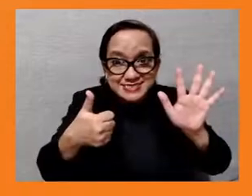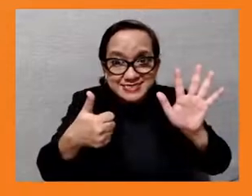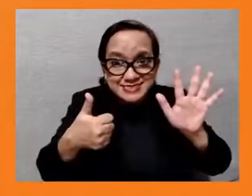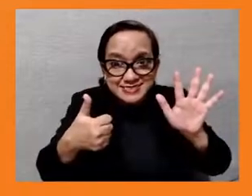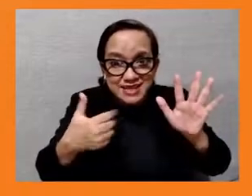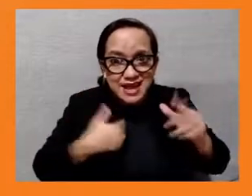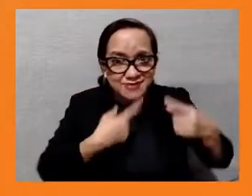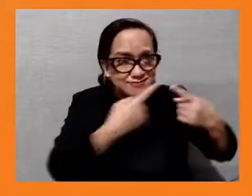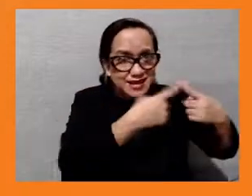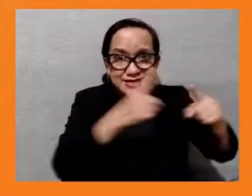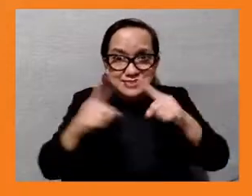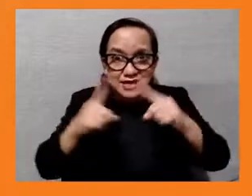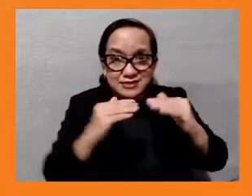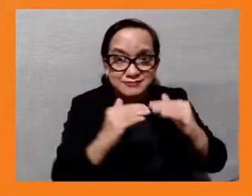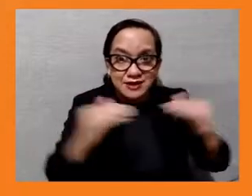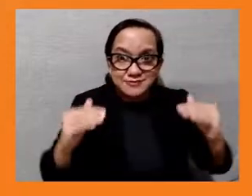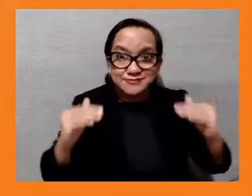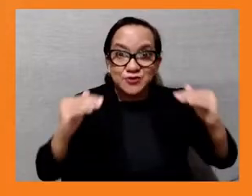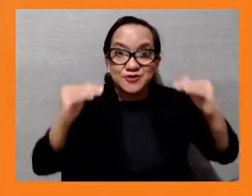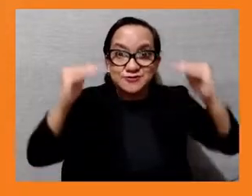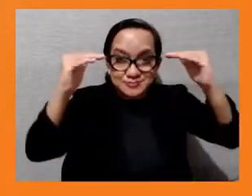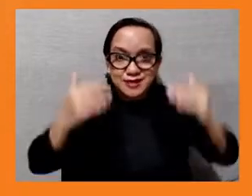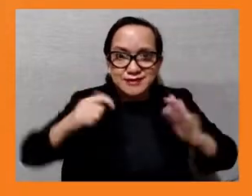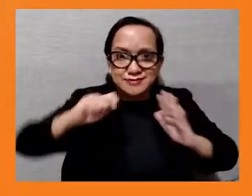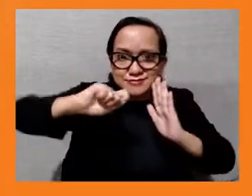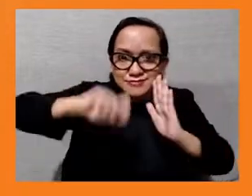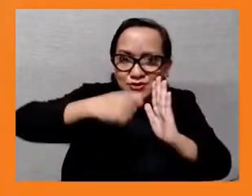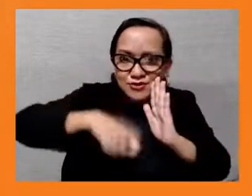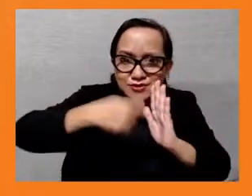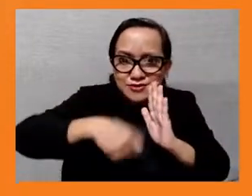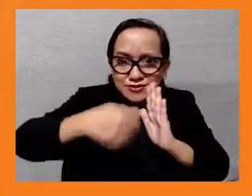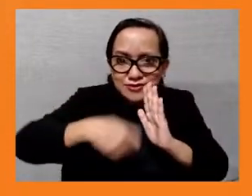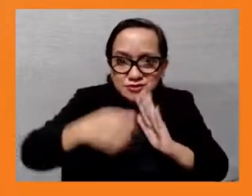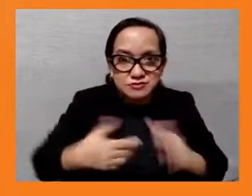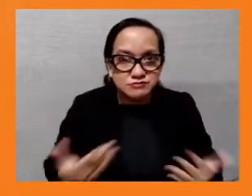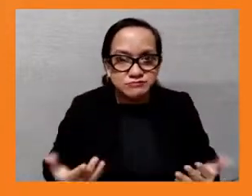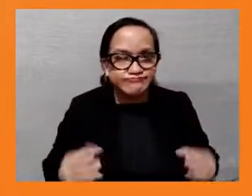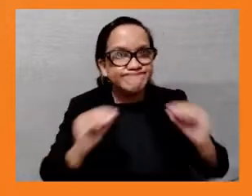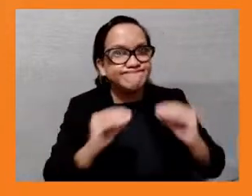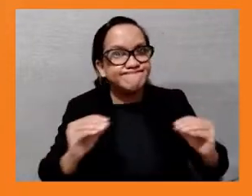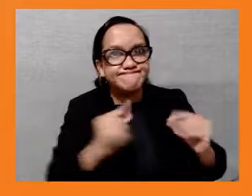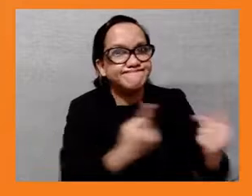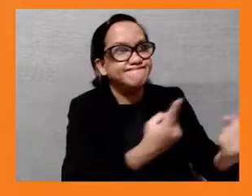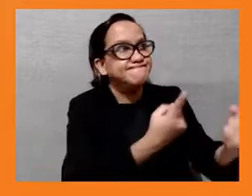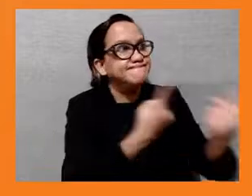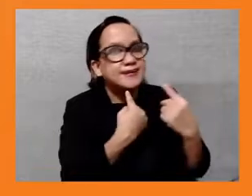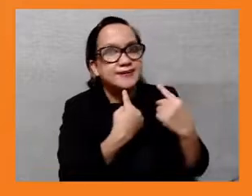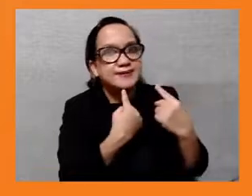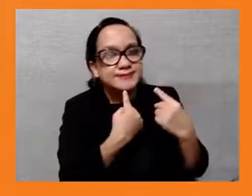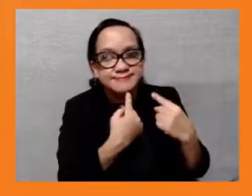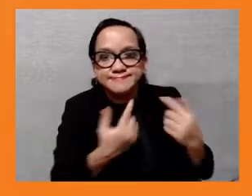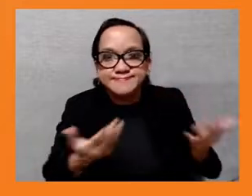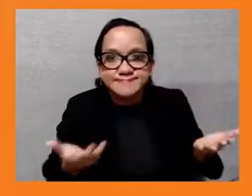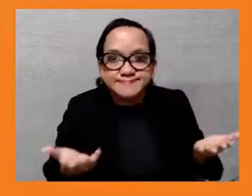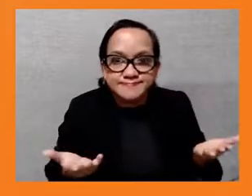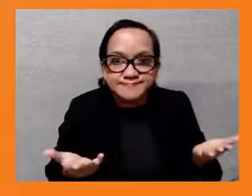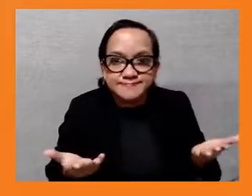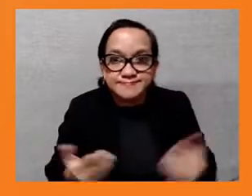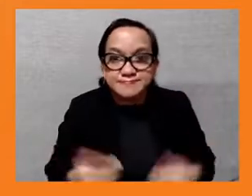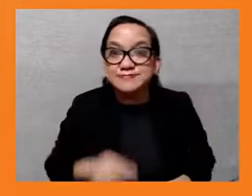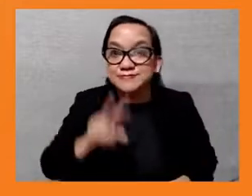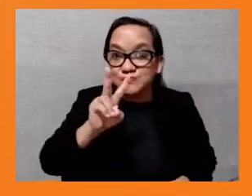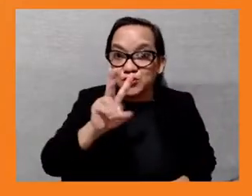rules of safeguards, adoption of necessary adjustments and mitigation measures. I understand this was a part of the